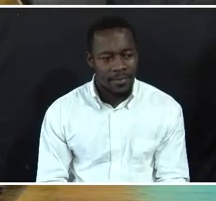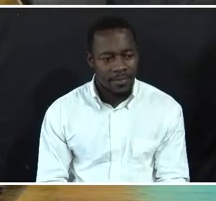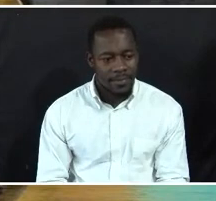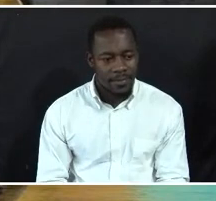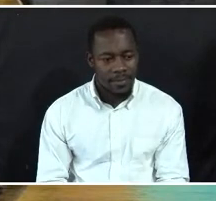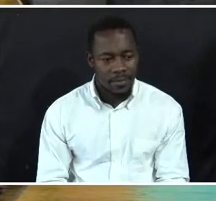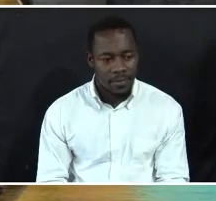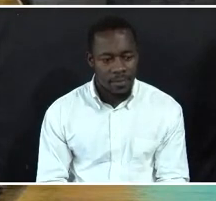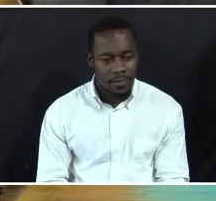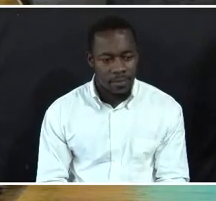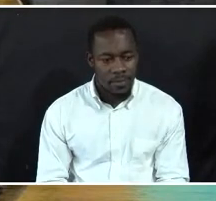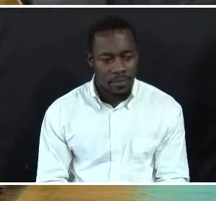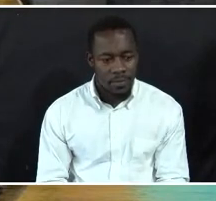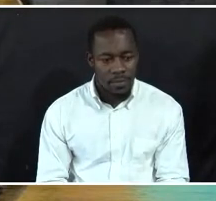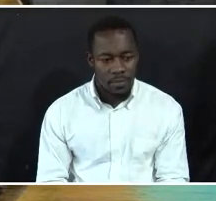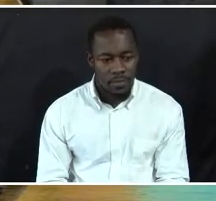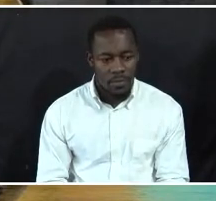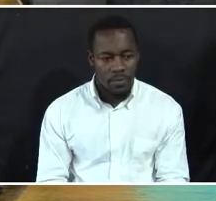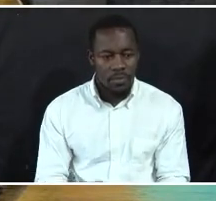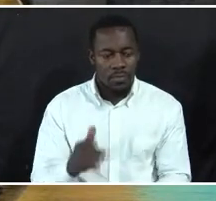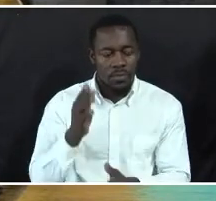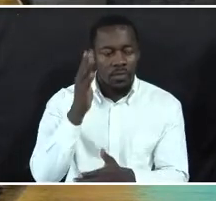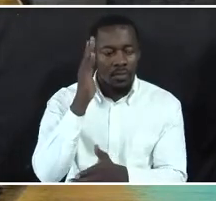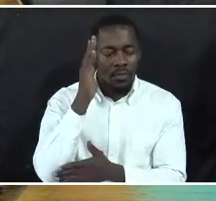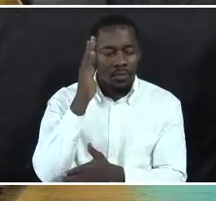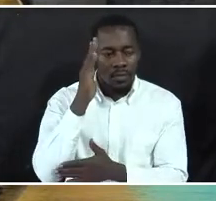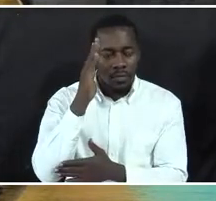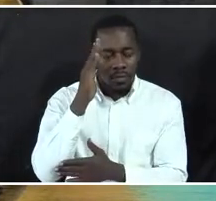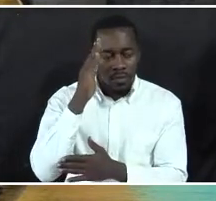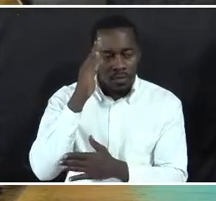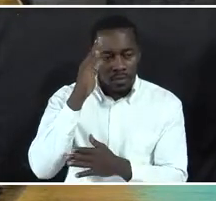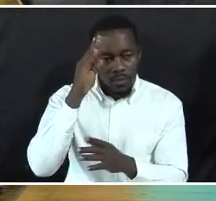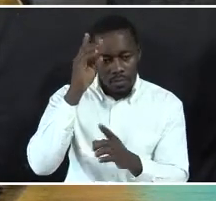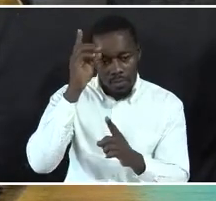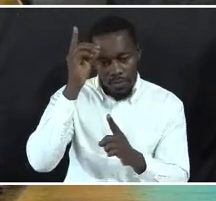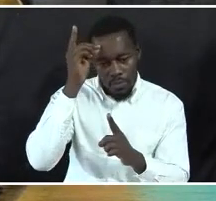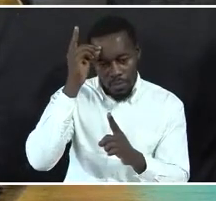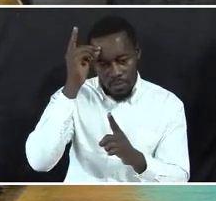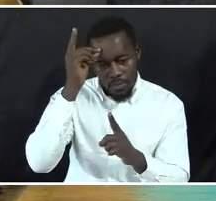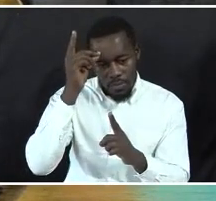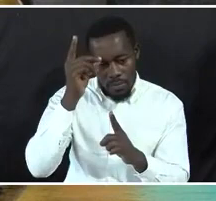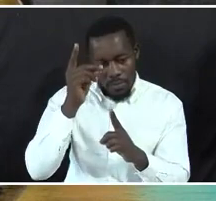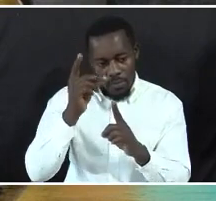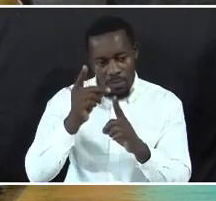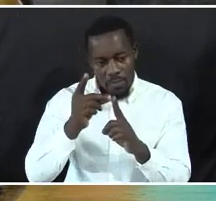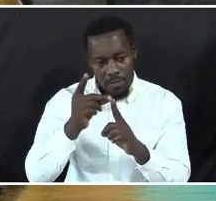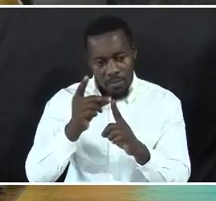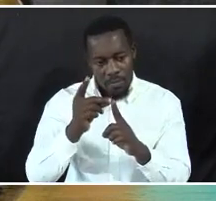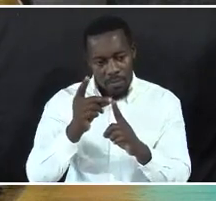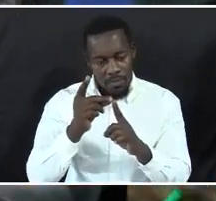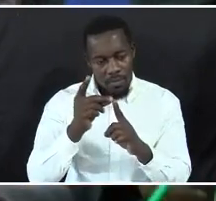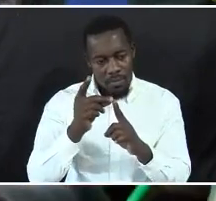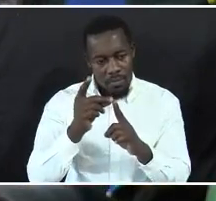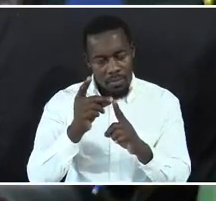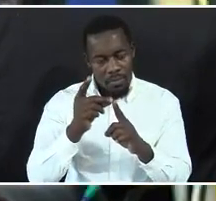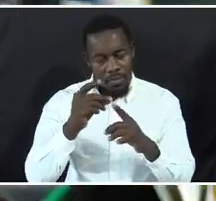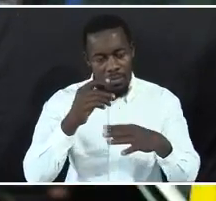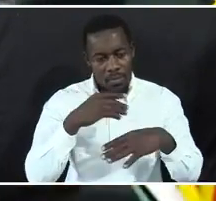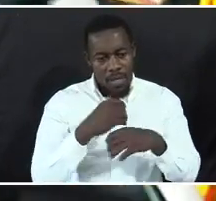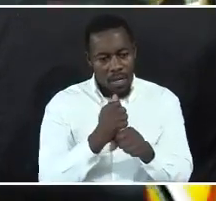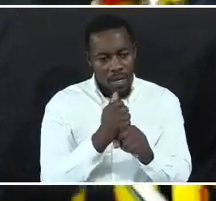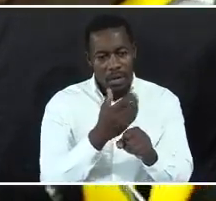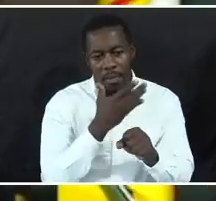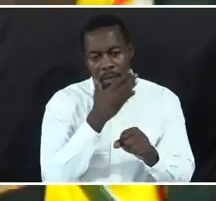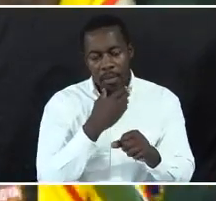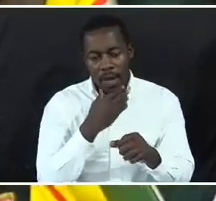God was so angry that he decided to destroy man who had created, plus the